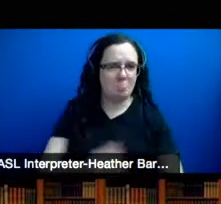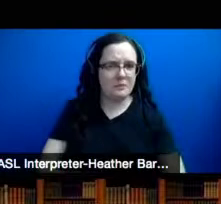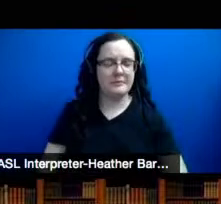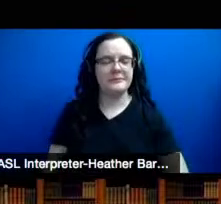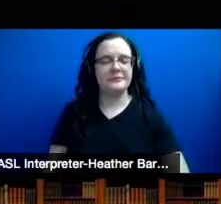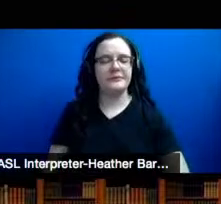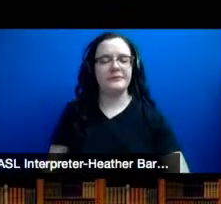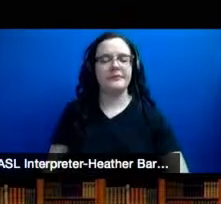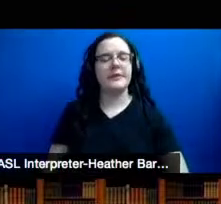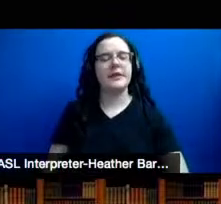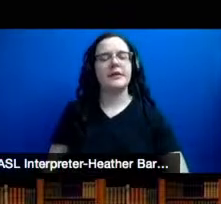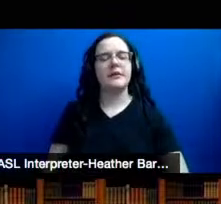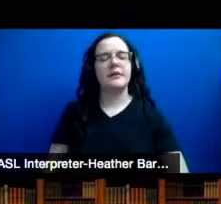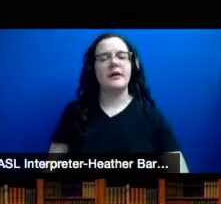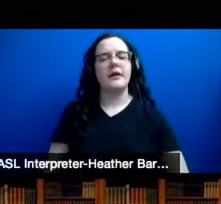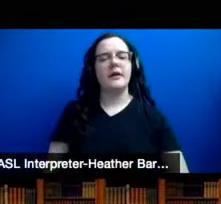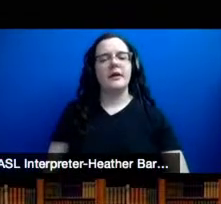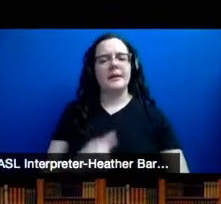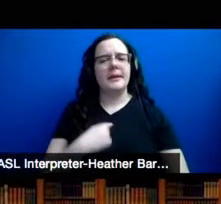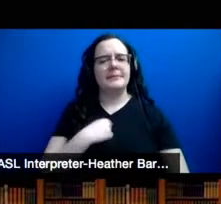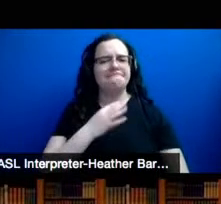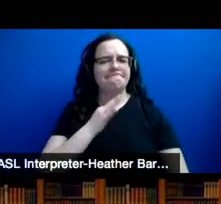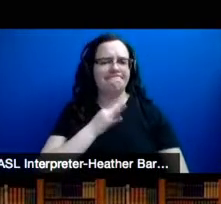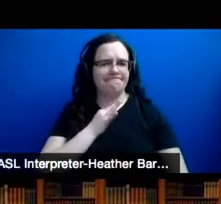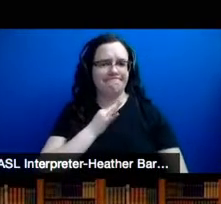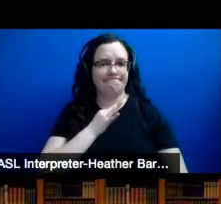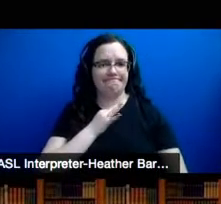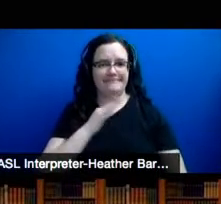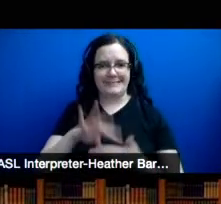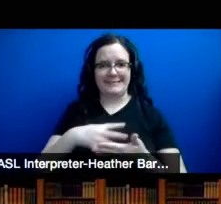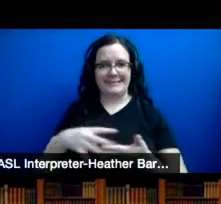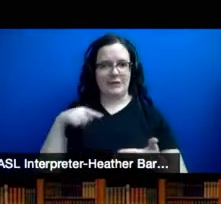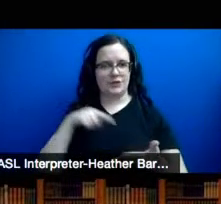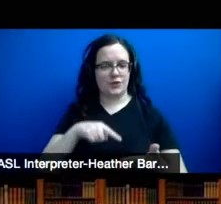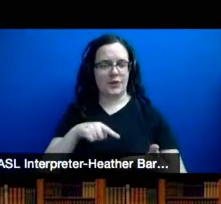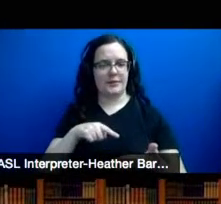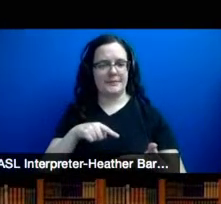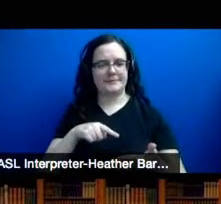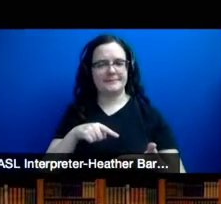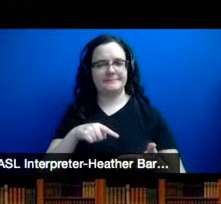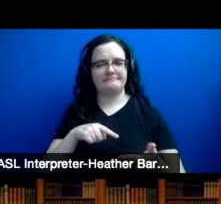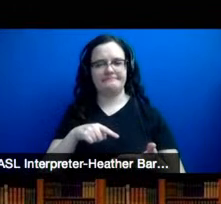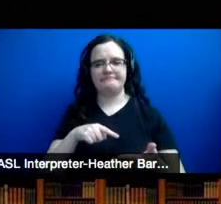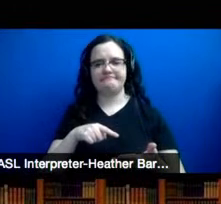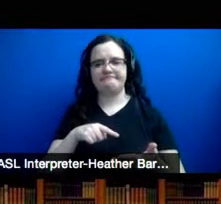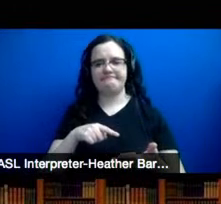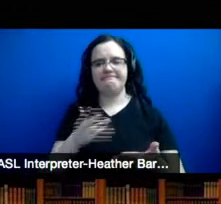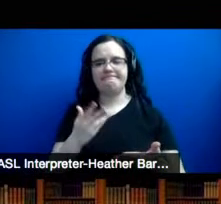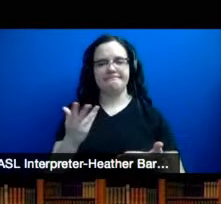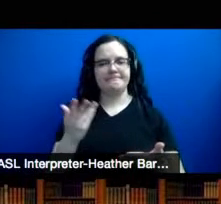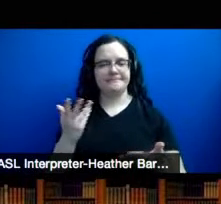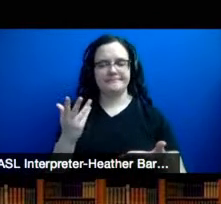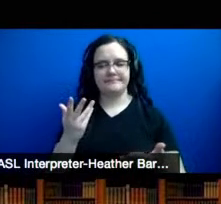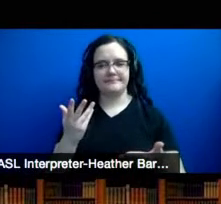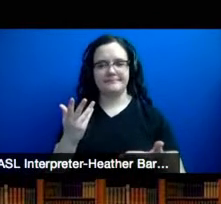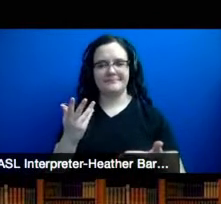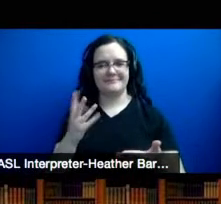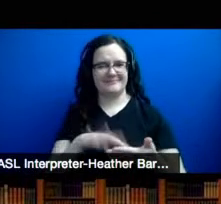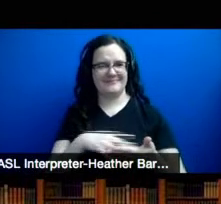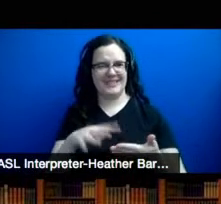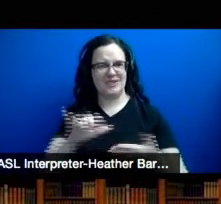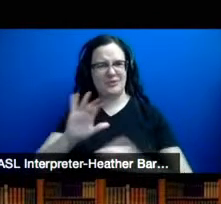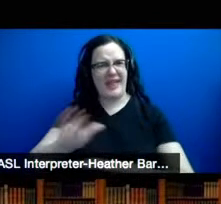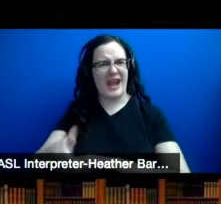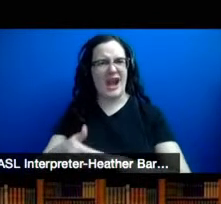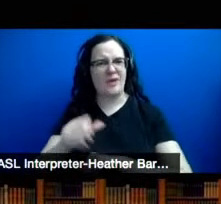to know the impact of the schedule of the night work.